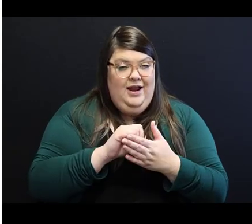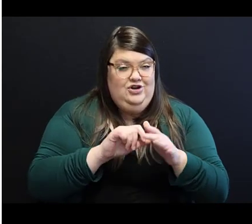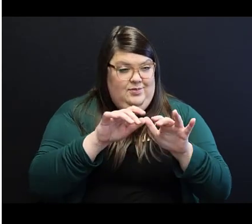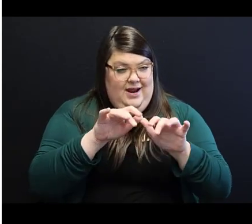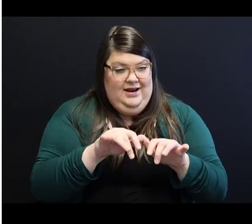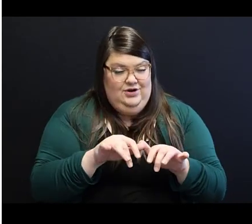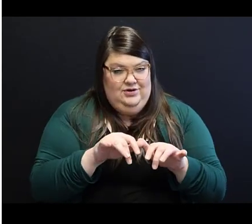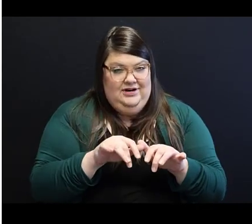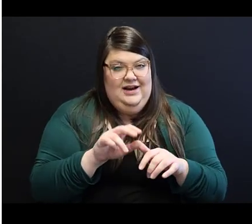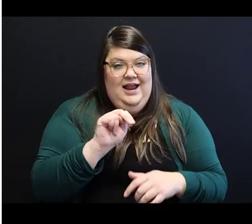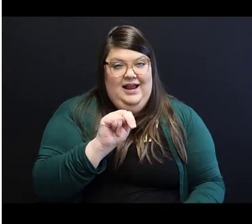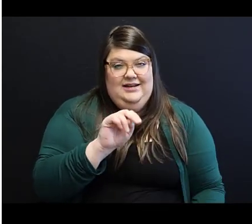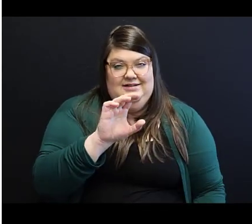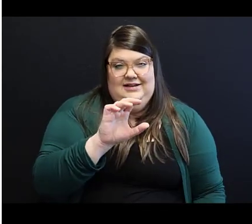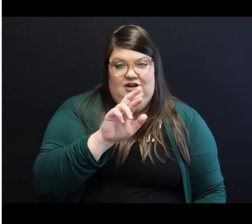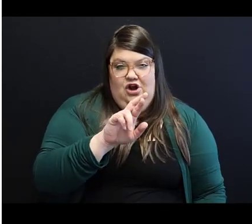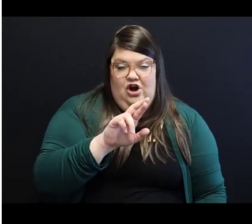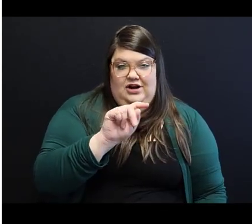entering